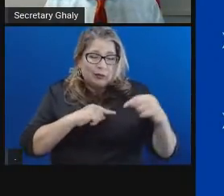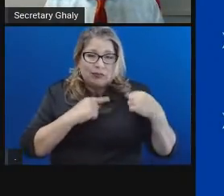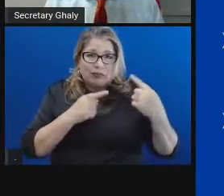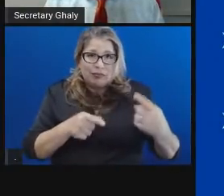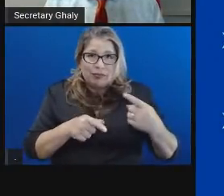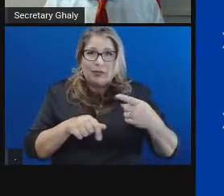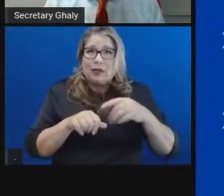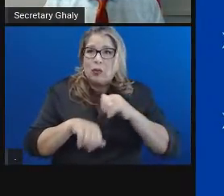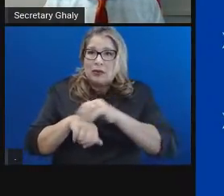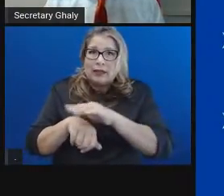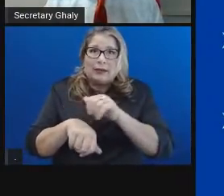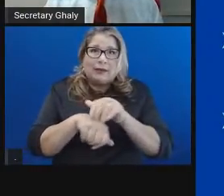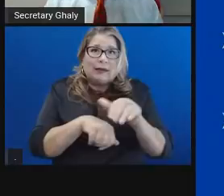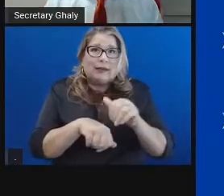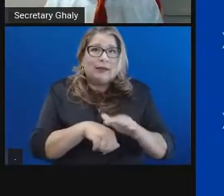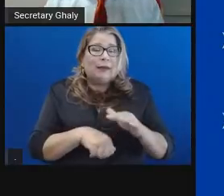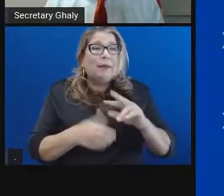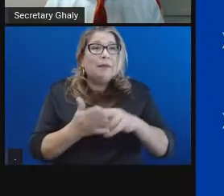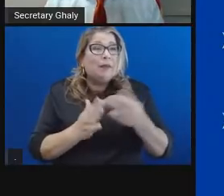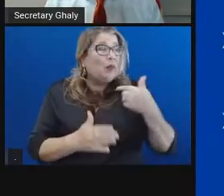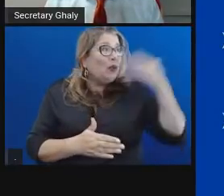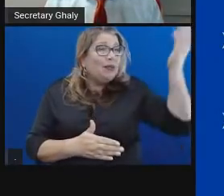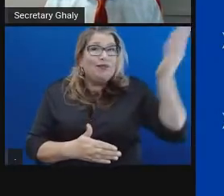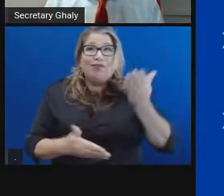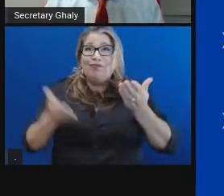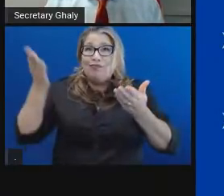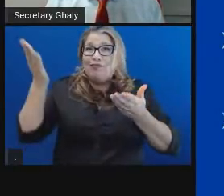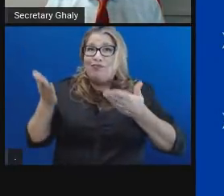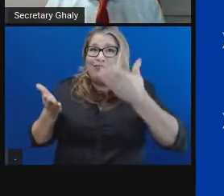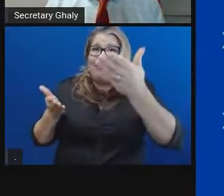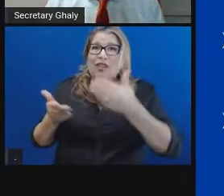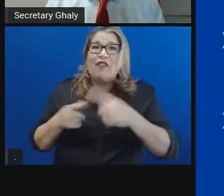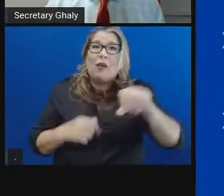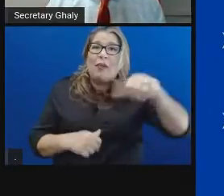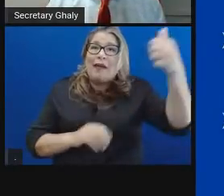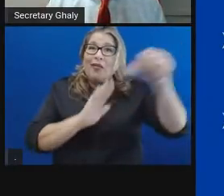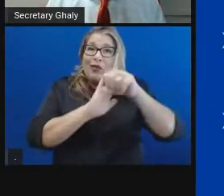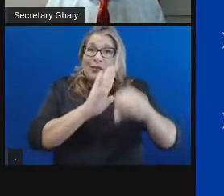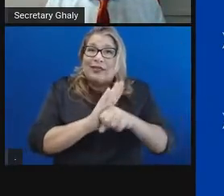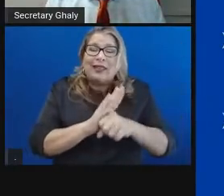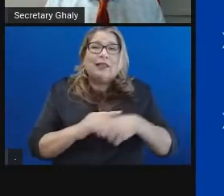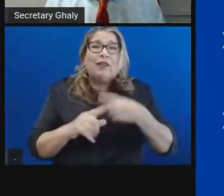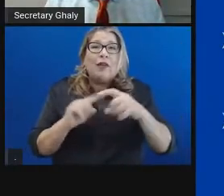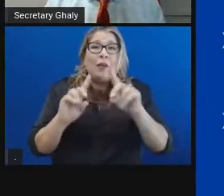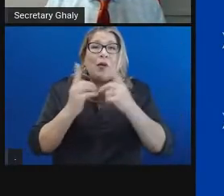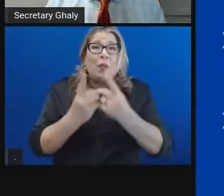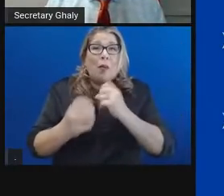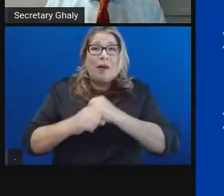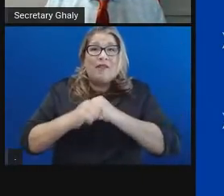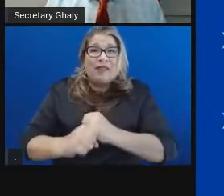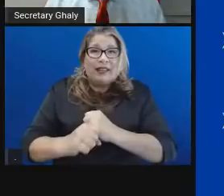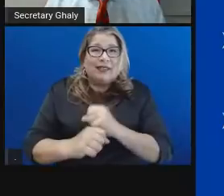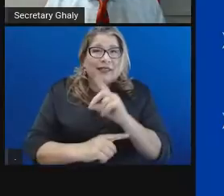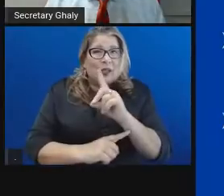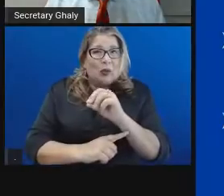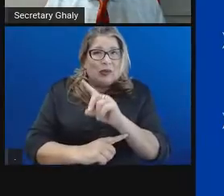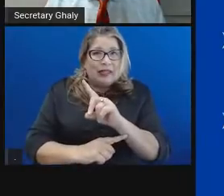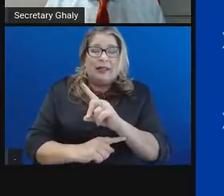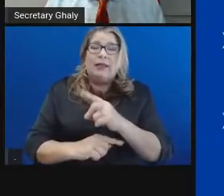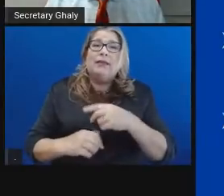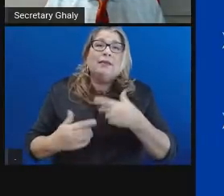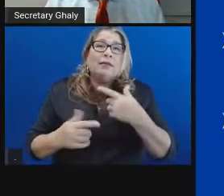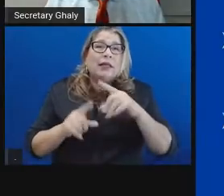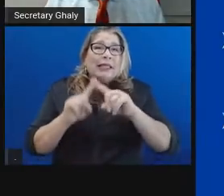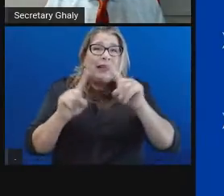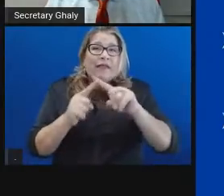as we can from out-of-state resources, Department of Defense resources, ensuring that we get those medical